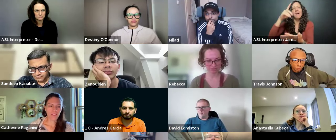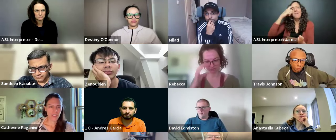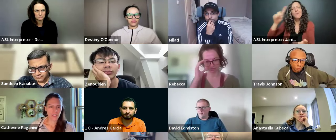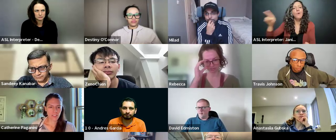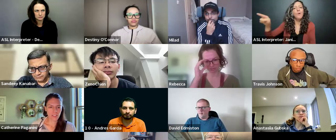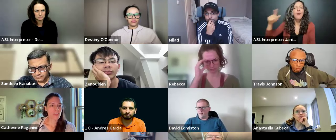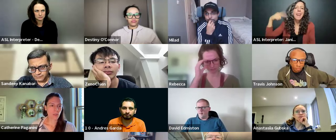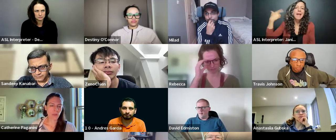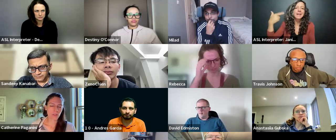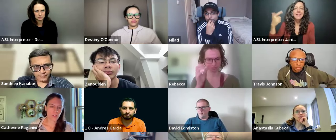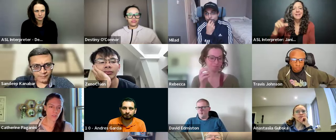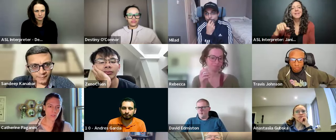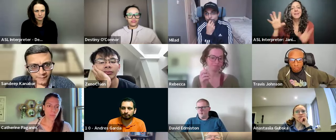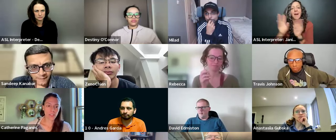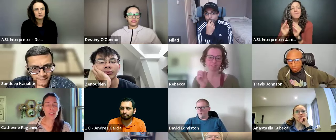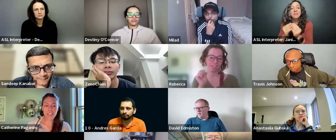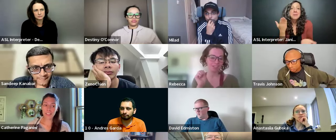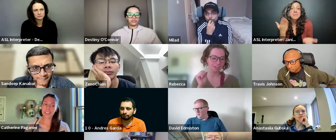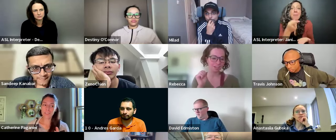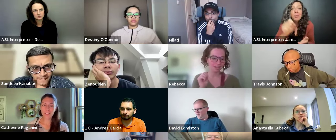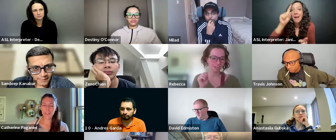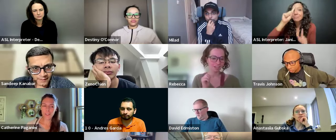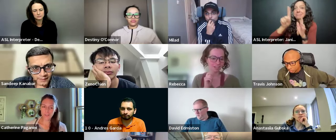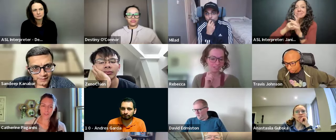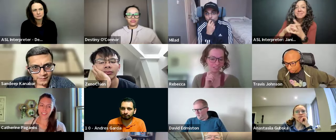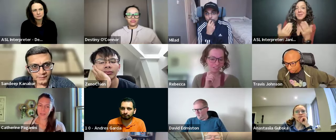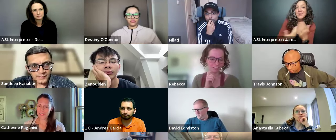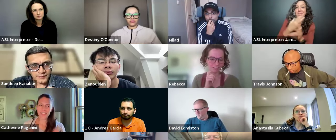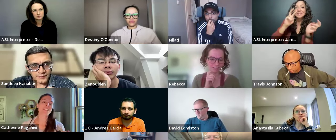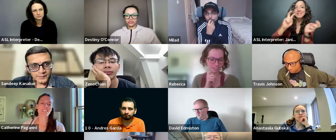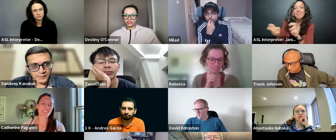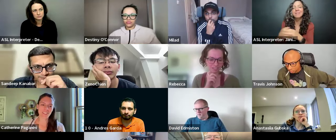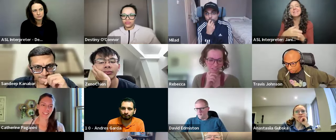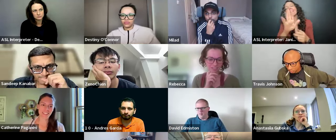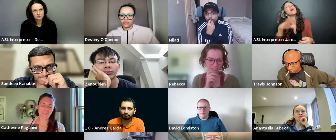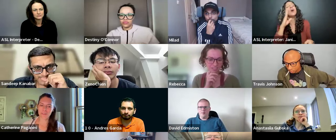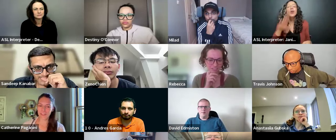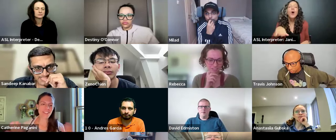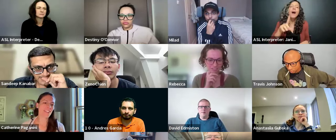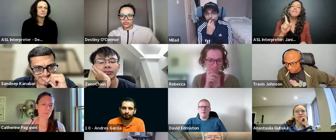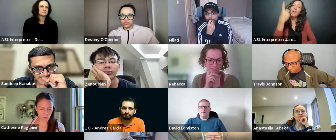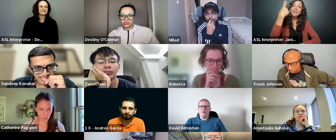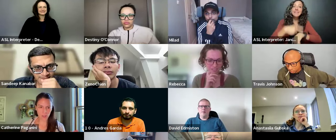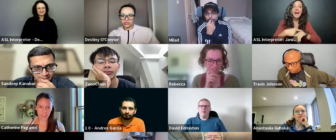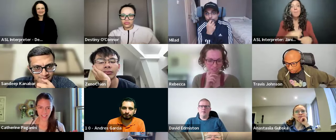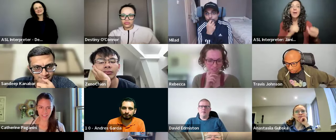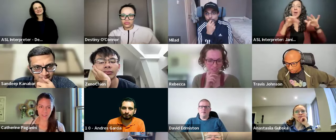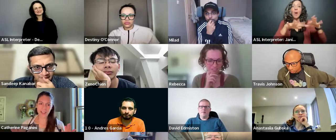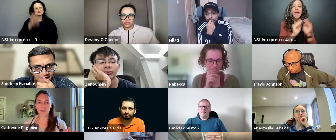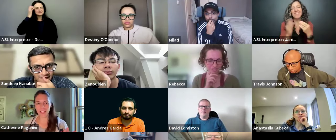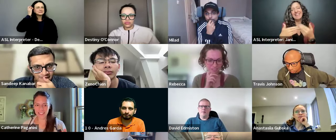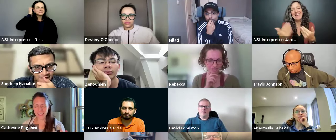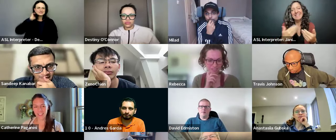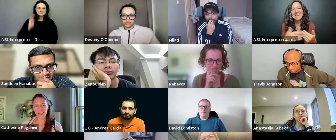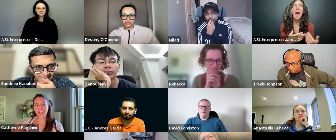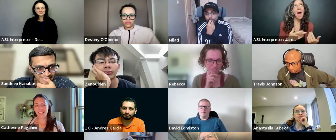Maybe you have ideas about new topics because it's a little difficult because the first time it's like easy, like we've never done this before. And then we do